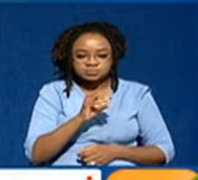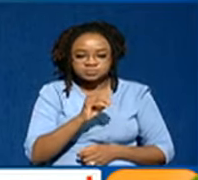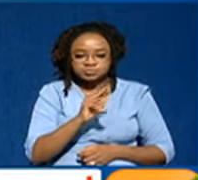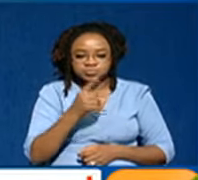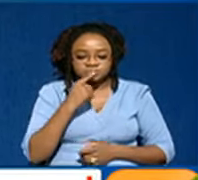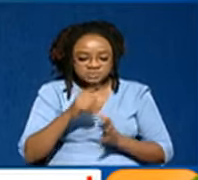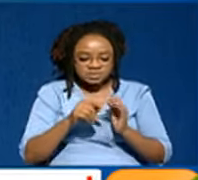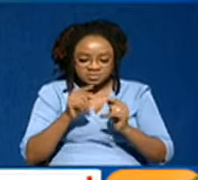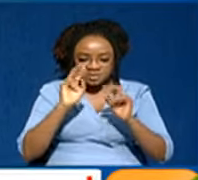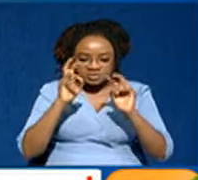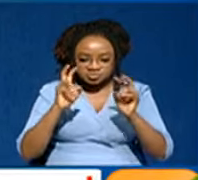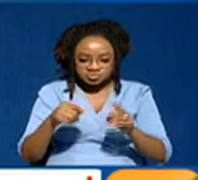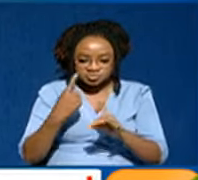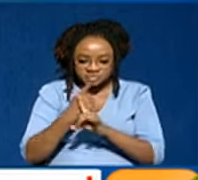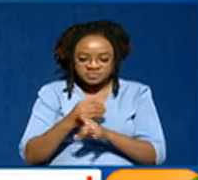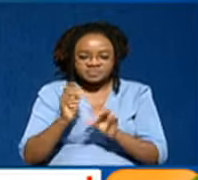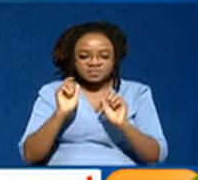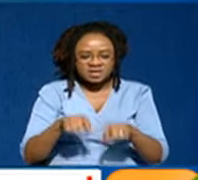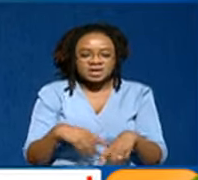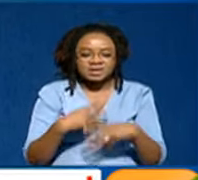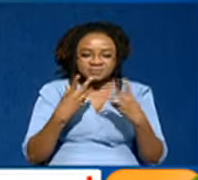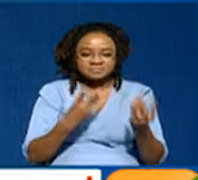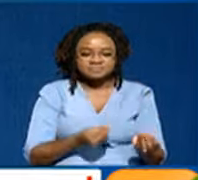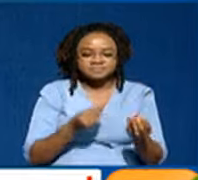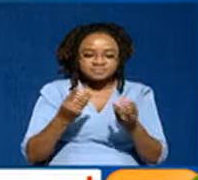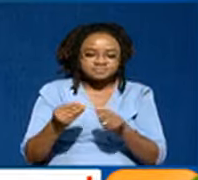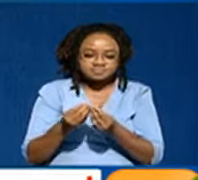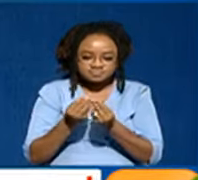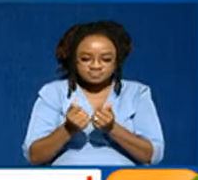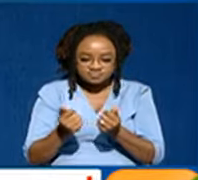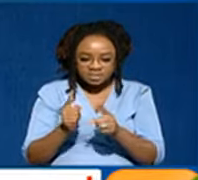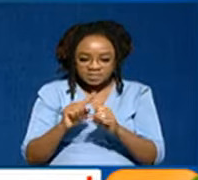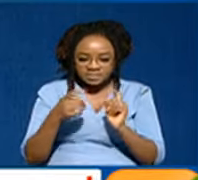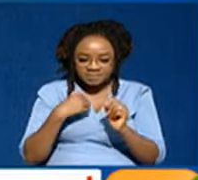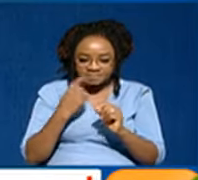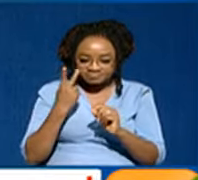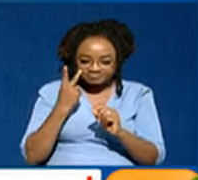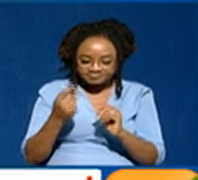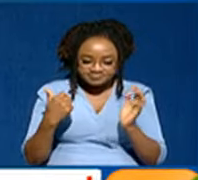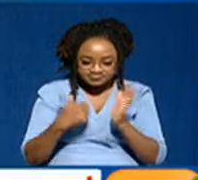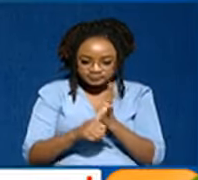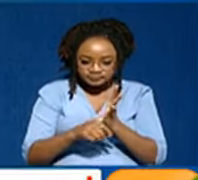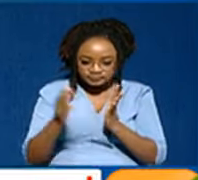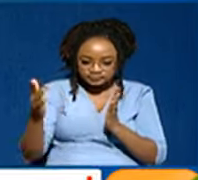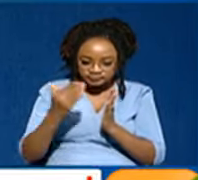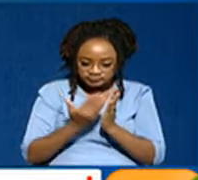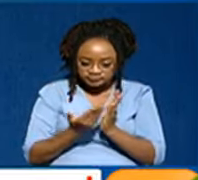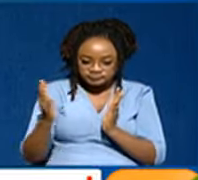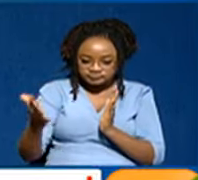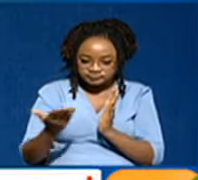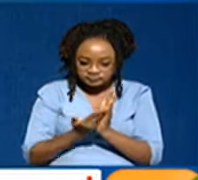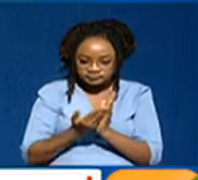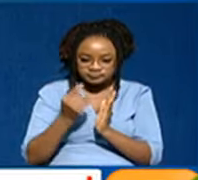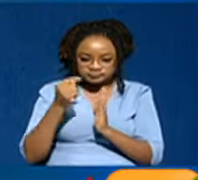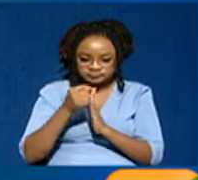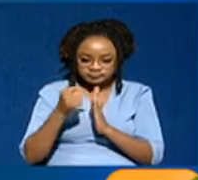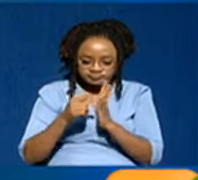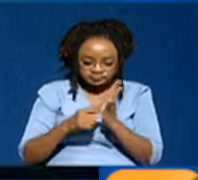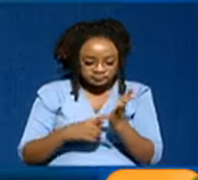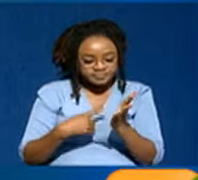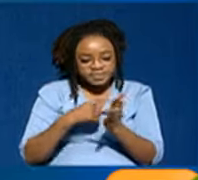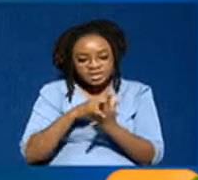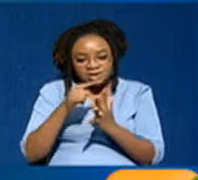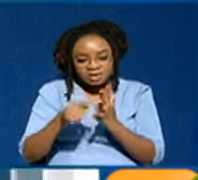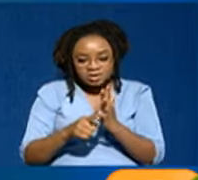solved. I really just want to tell you that when I look at the issues that have been brought to the table, these are things that we